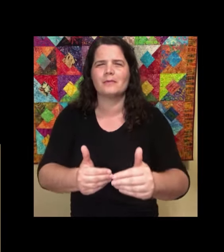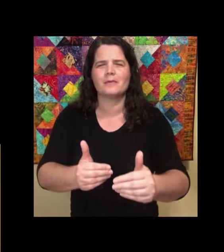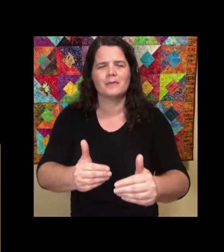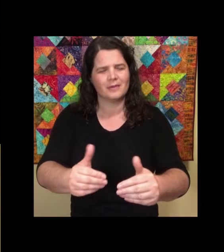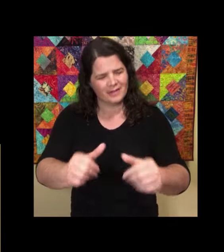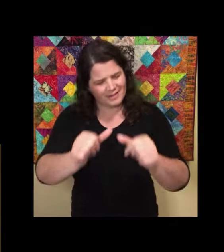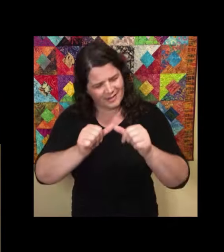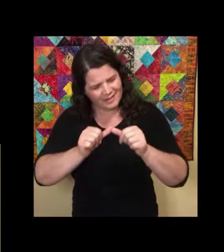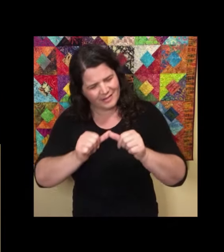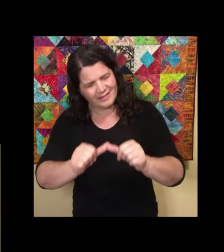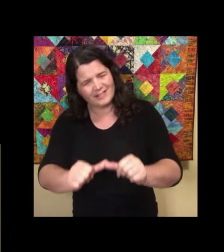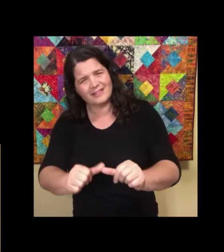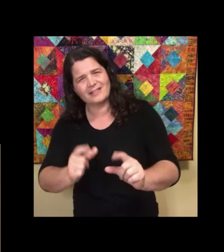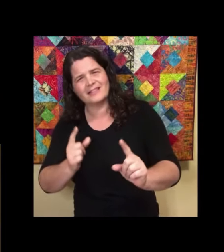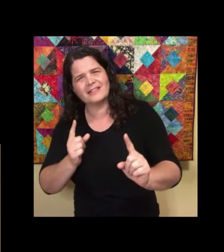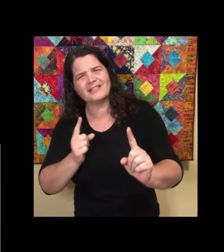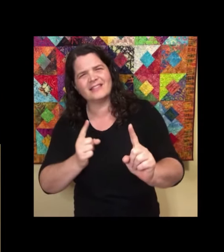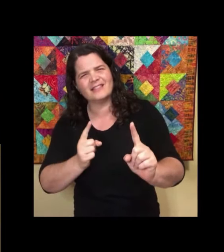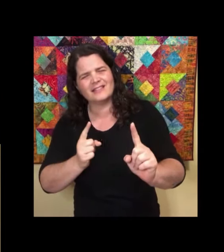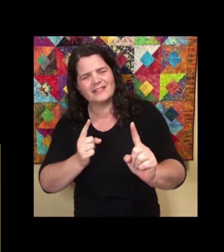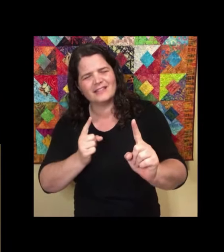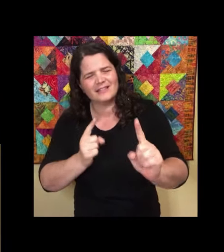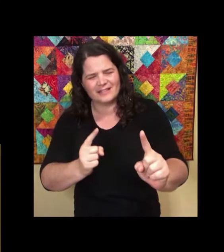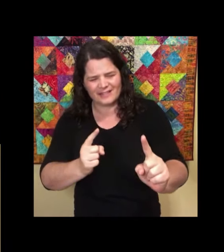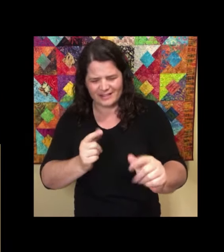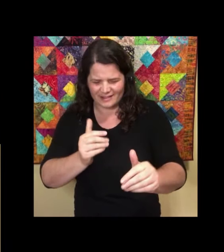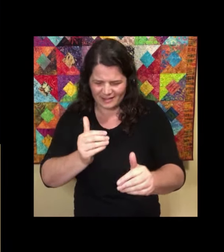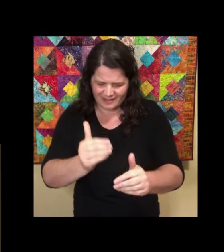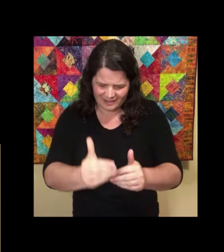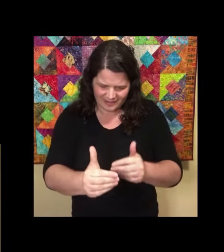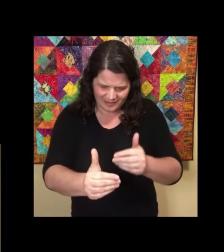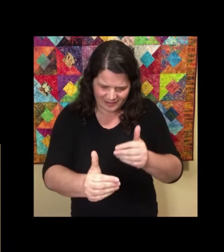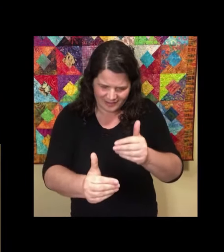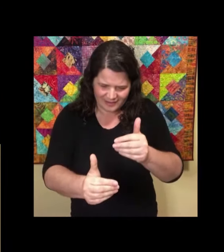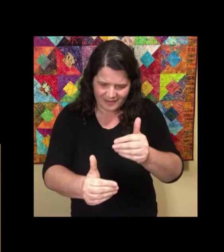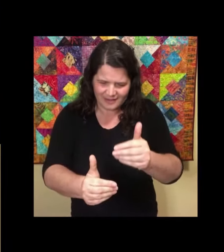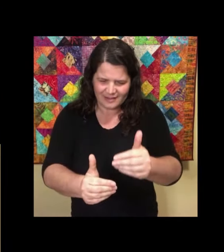forward, keep on moving